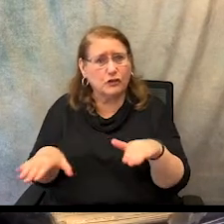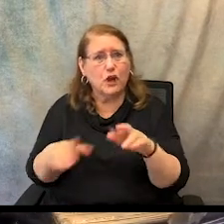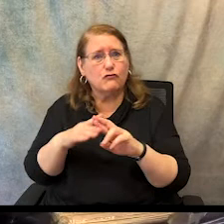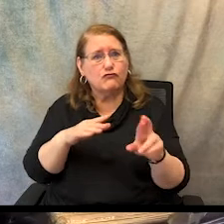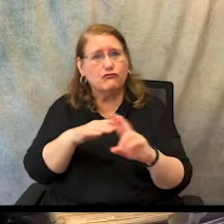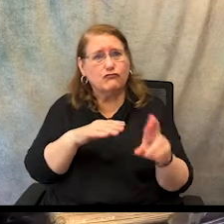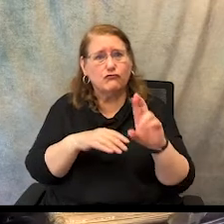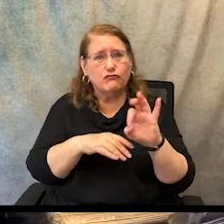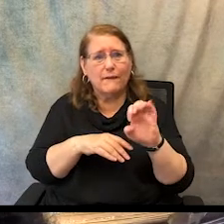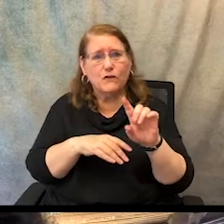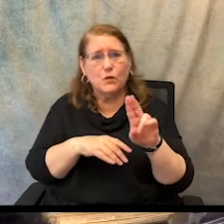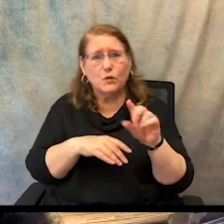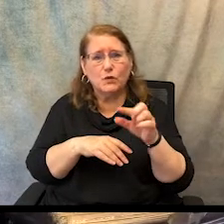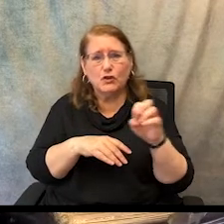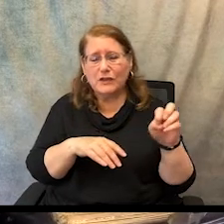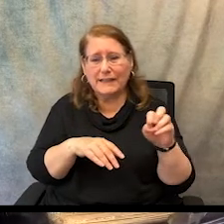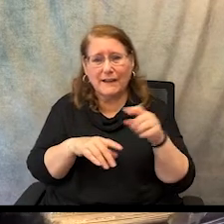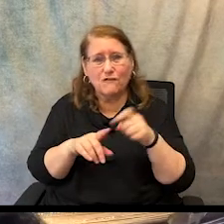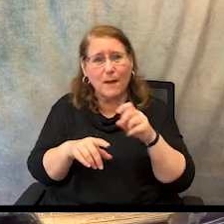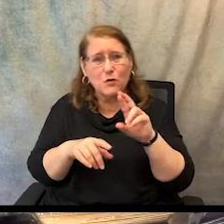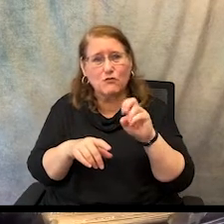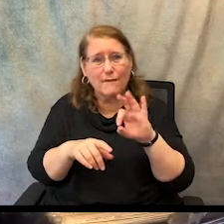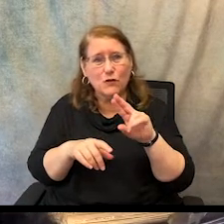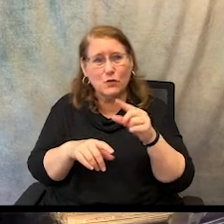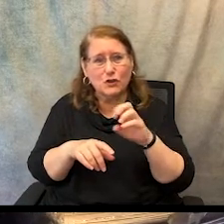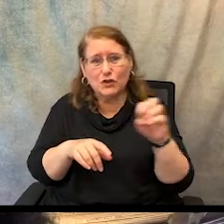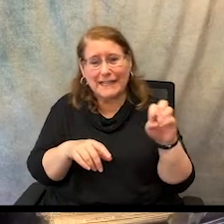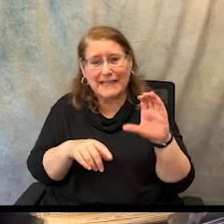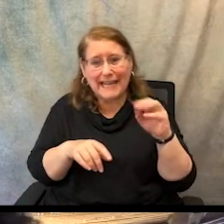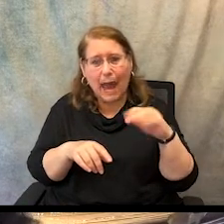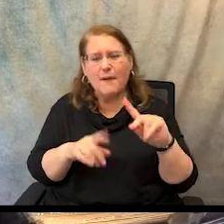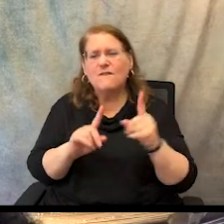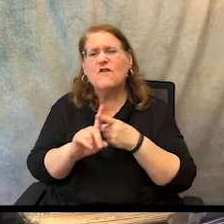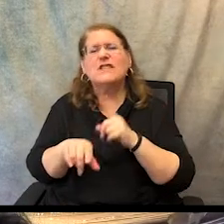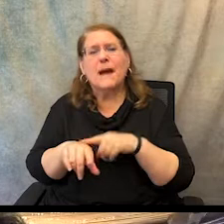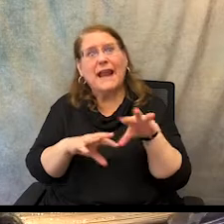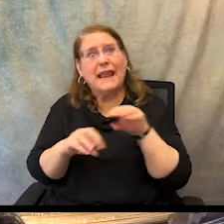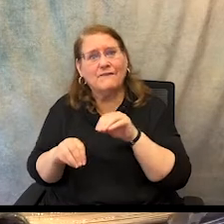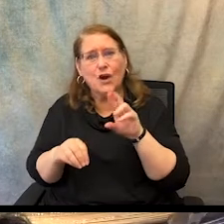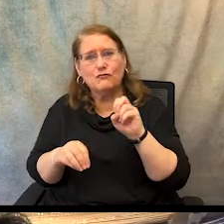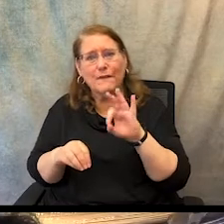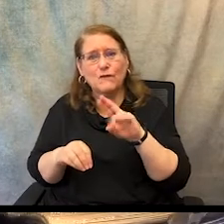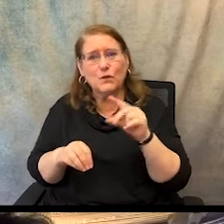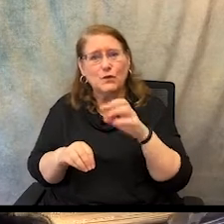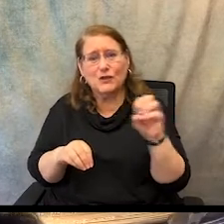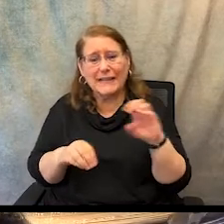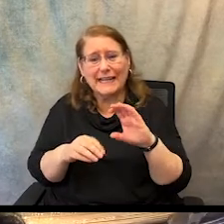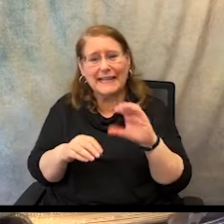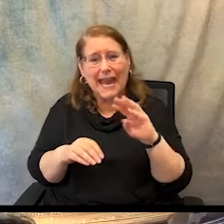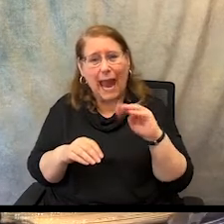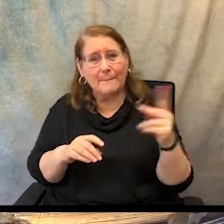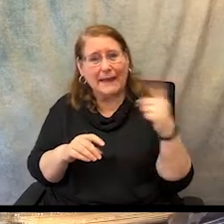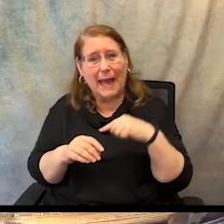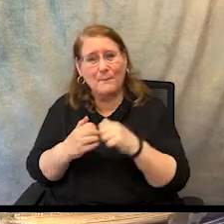they were refugee children. They are from refugee camp. For the first time in their life, they lived the refugee camp and they came with buses to